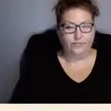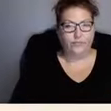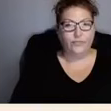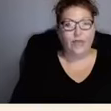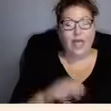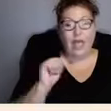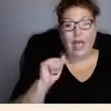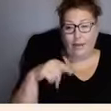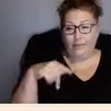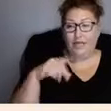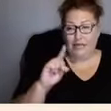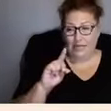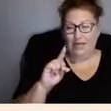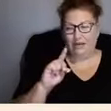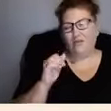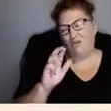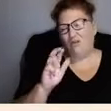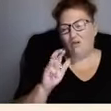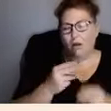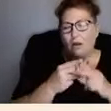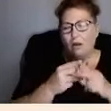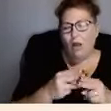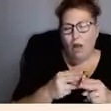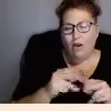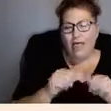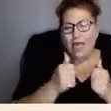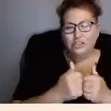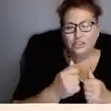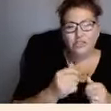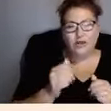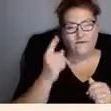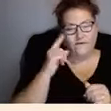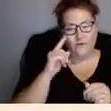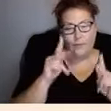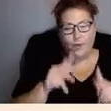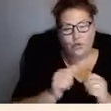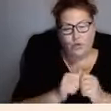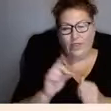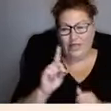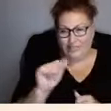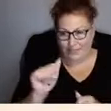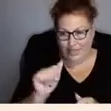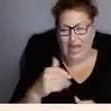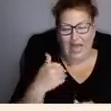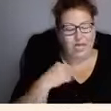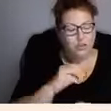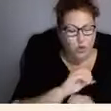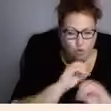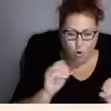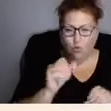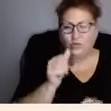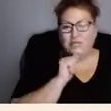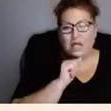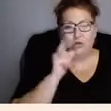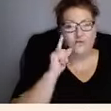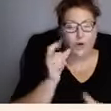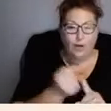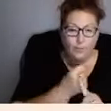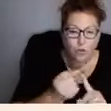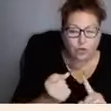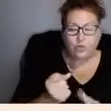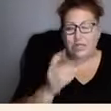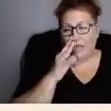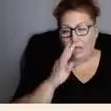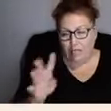APD, or otherwise known as the Agency for Persons with Disabilities, has zero tolerance for abuse, neglect, exploitation,